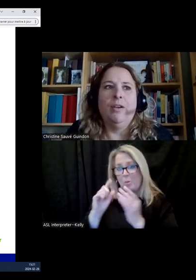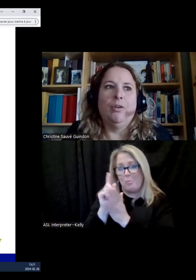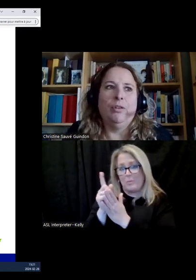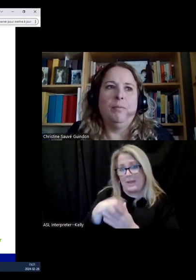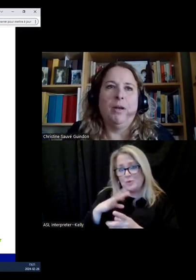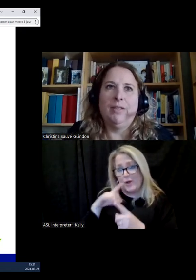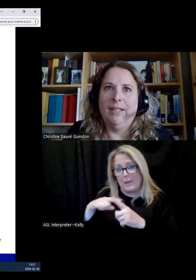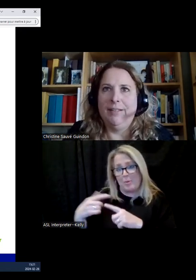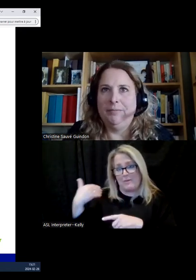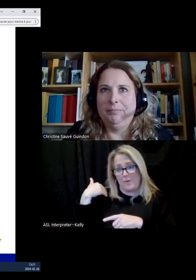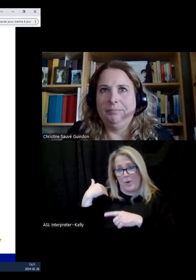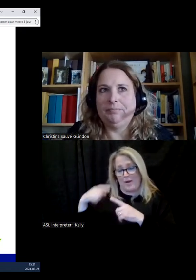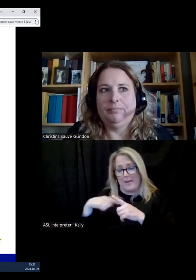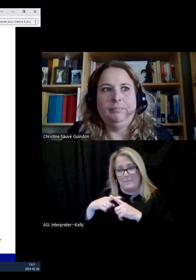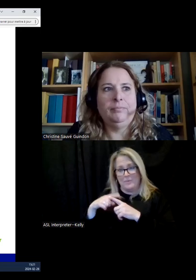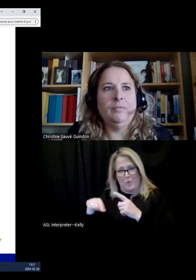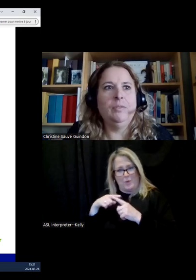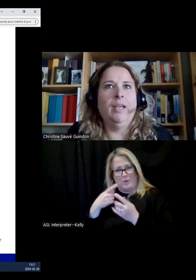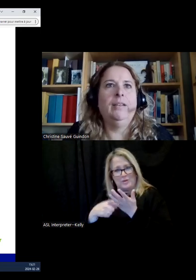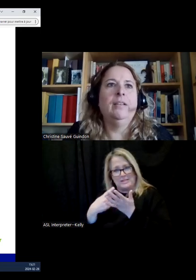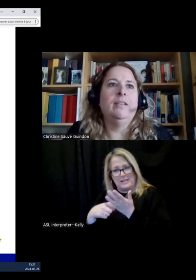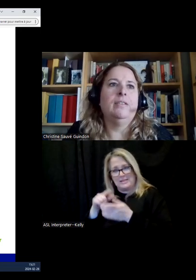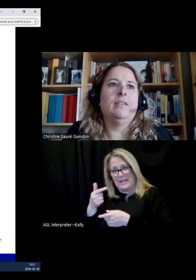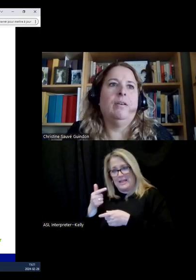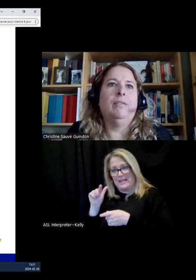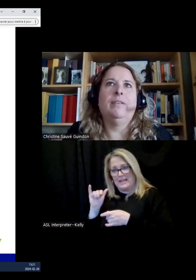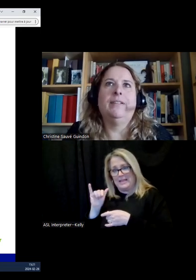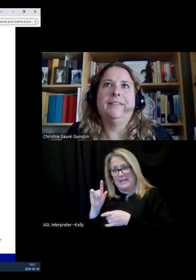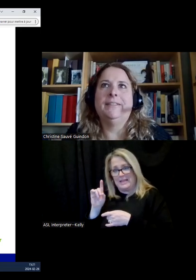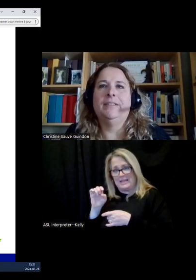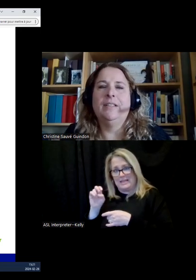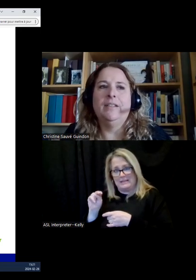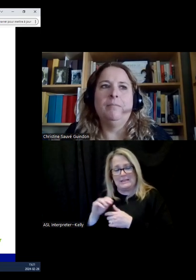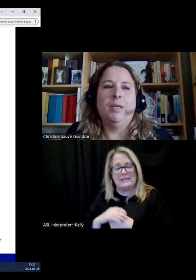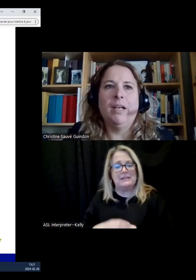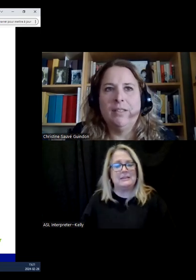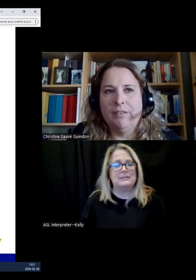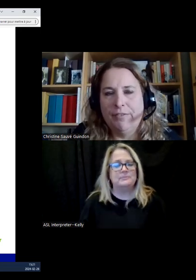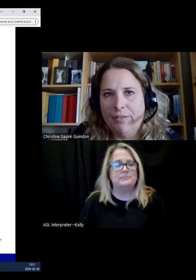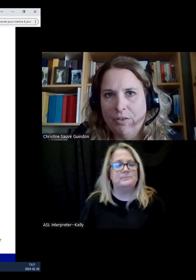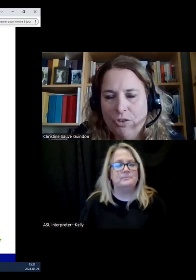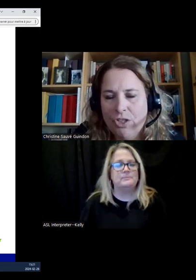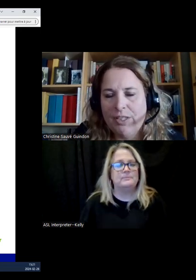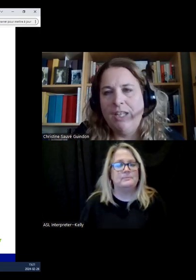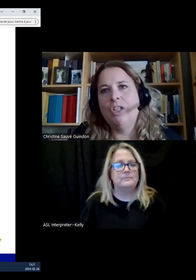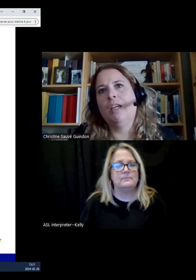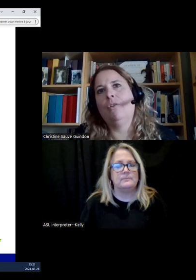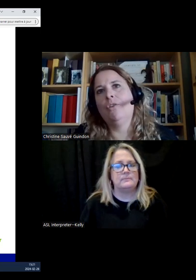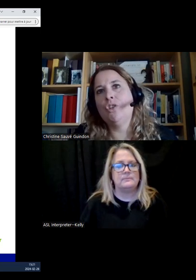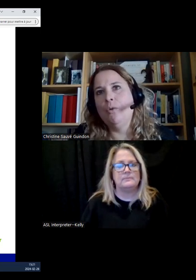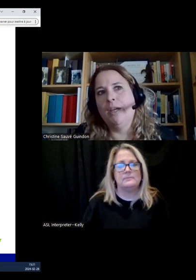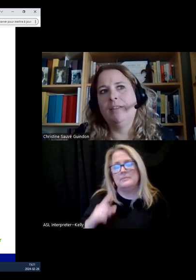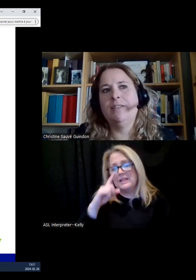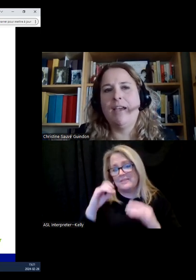about earlier about Gideon. Right. So because of teaching